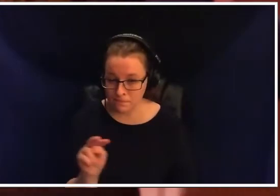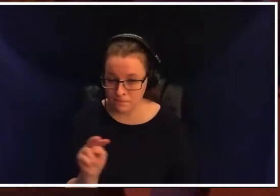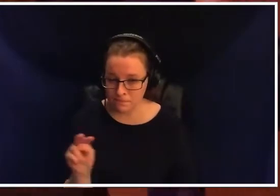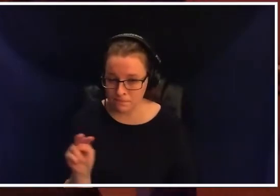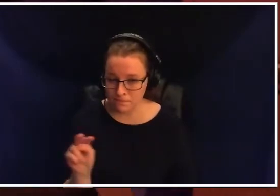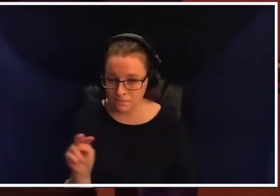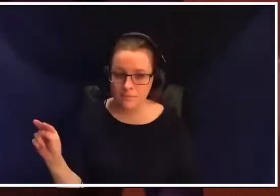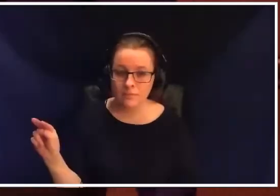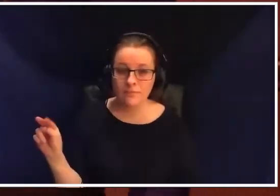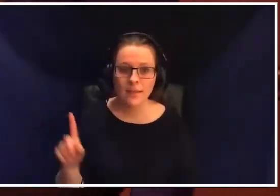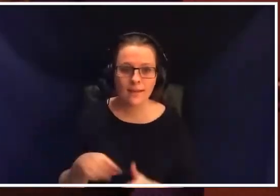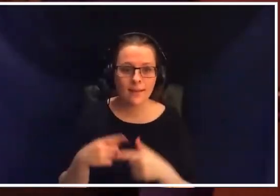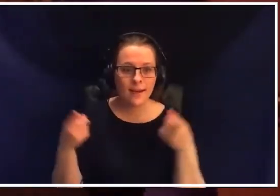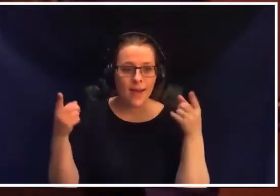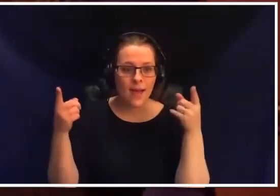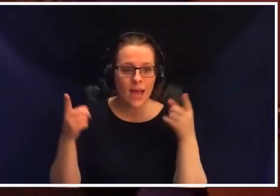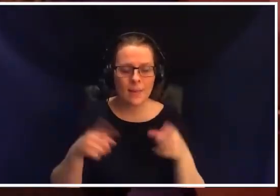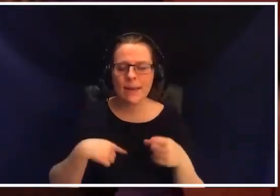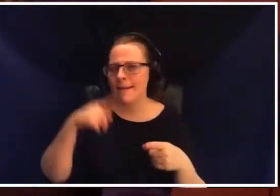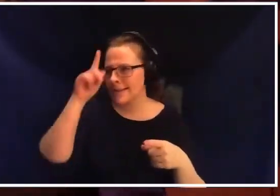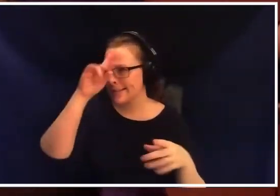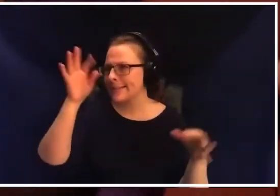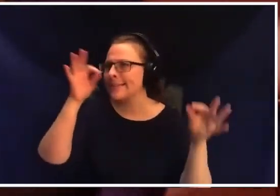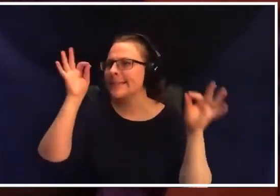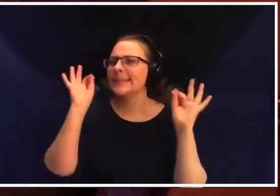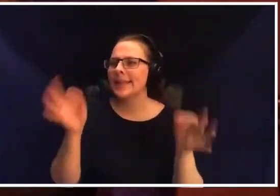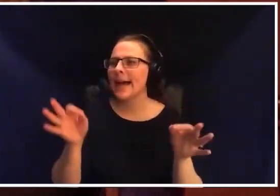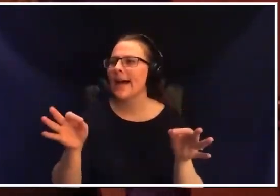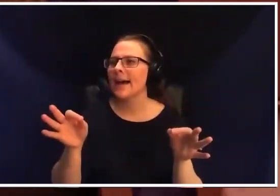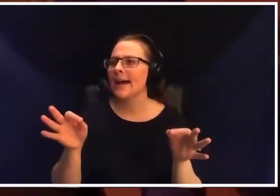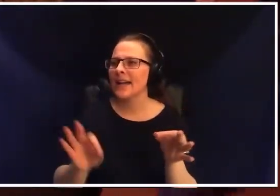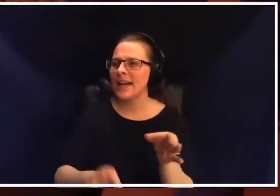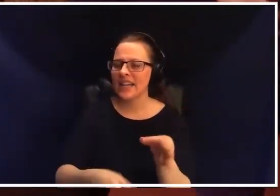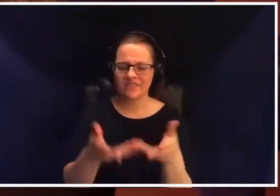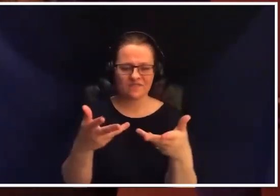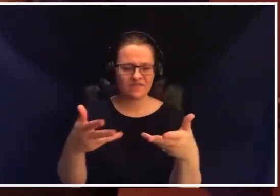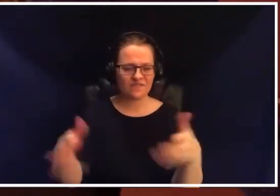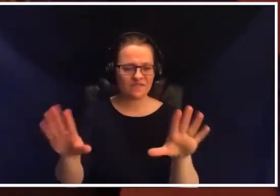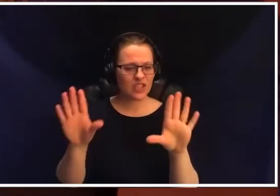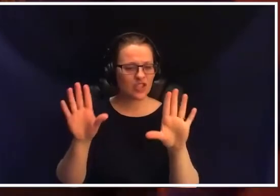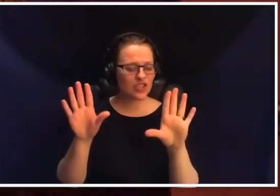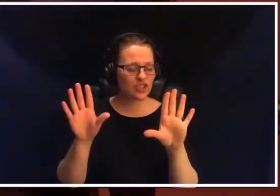I made up my mind, it must come to an end.